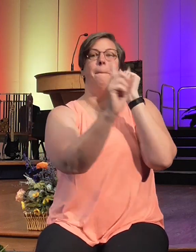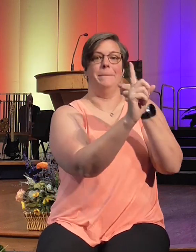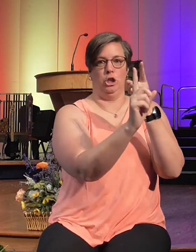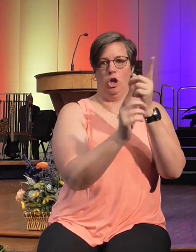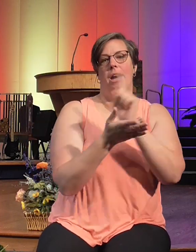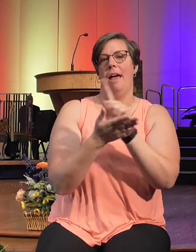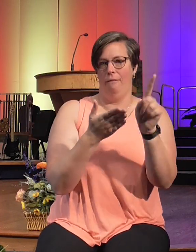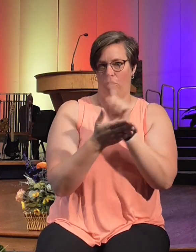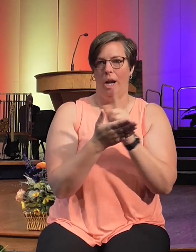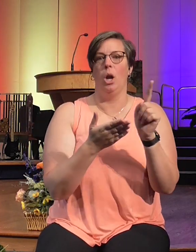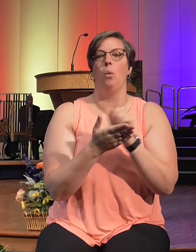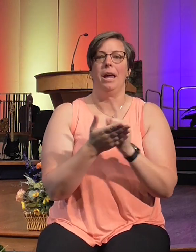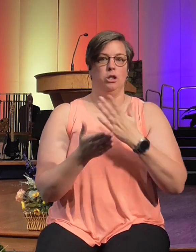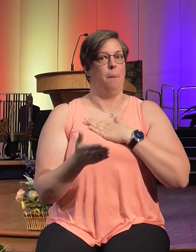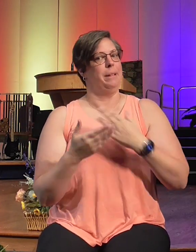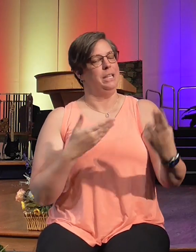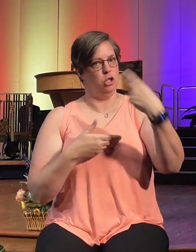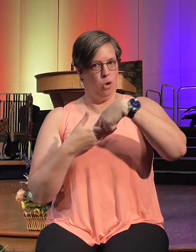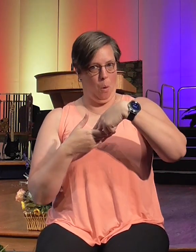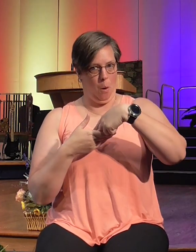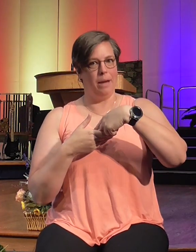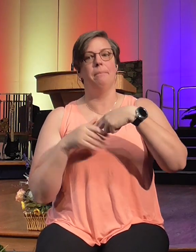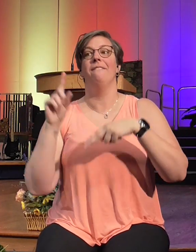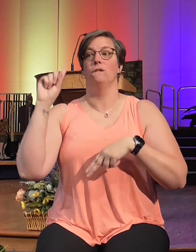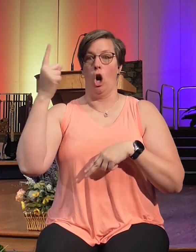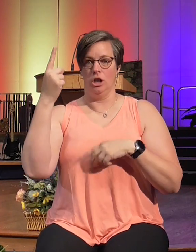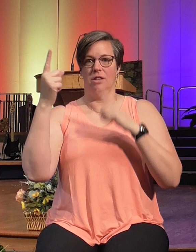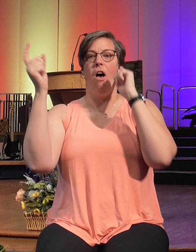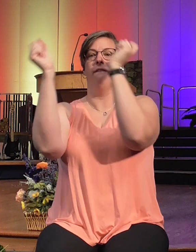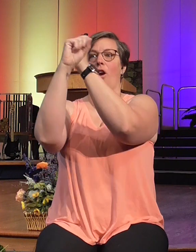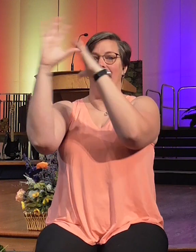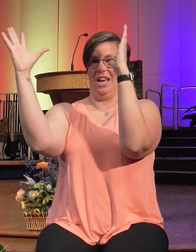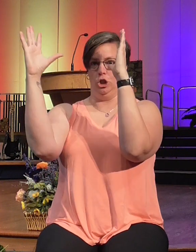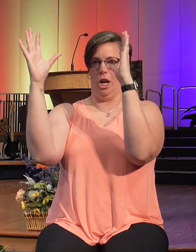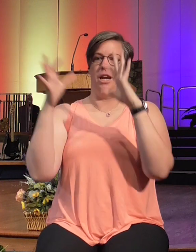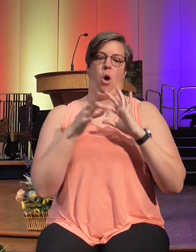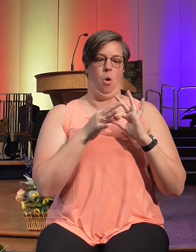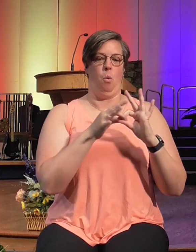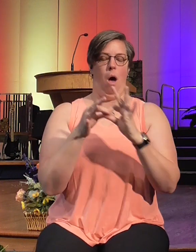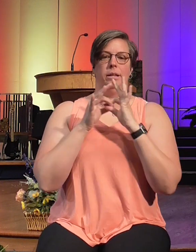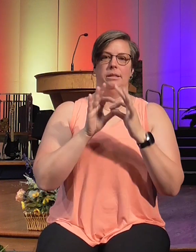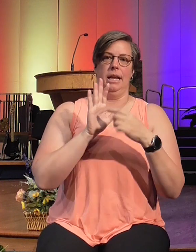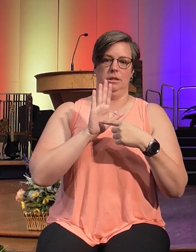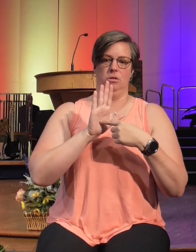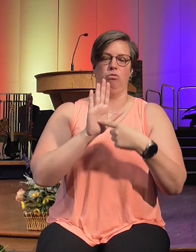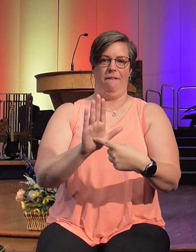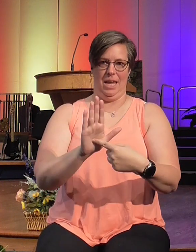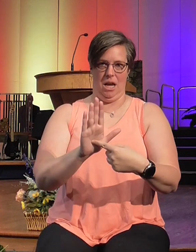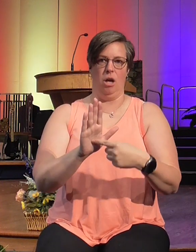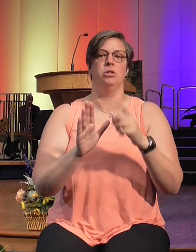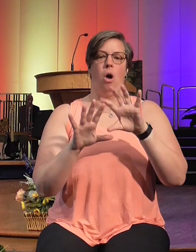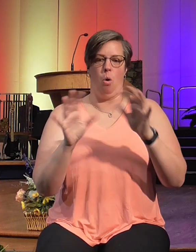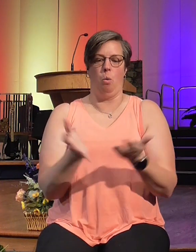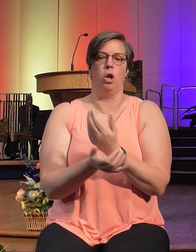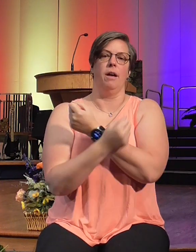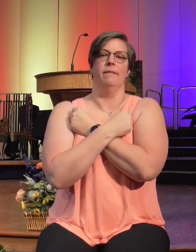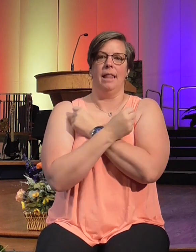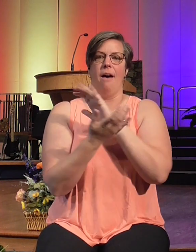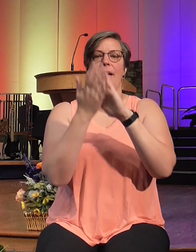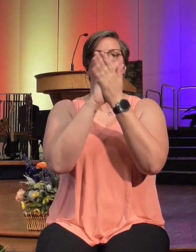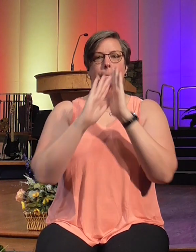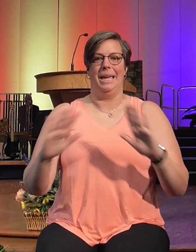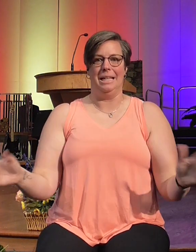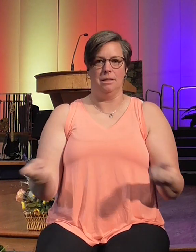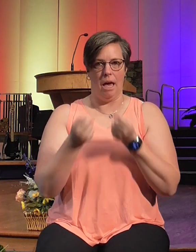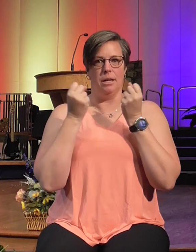come together. So please join me, first of all, for our vision: oneness revealed, a world of love, peace,